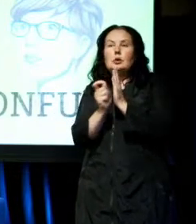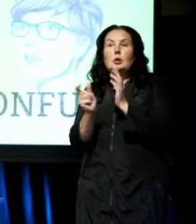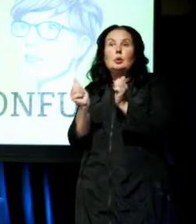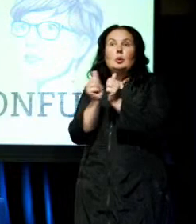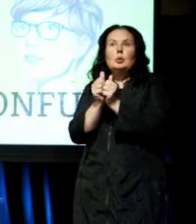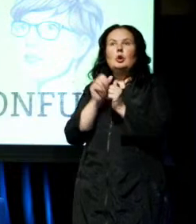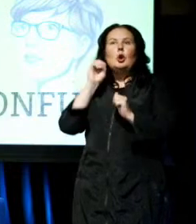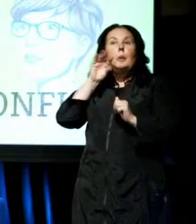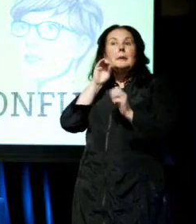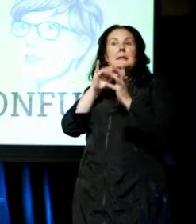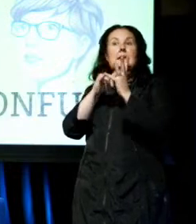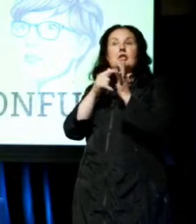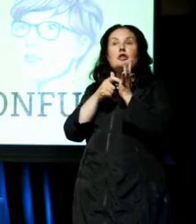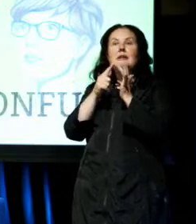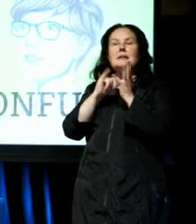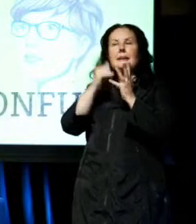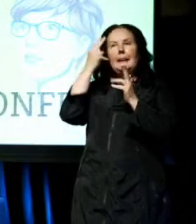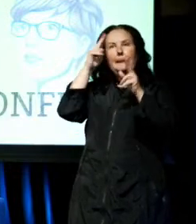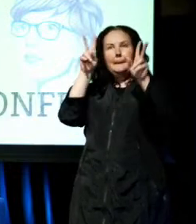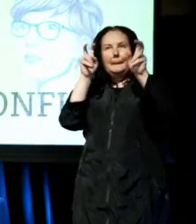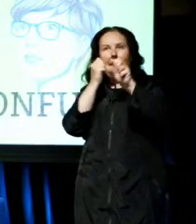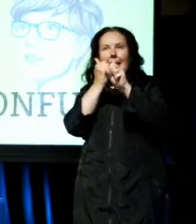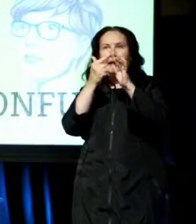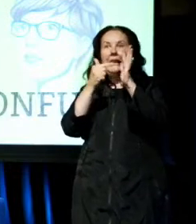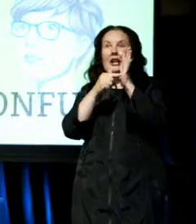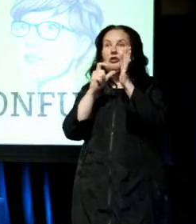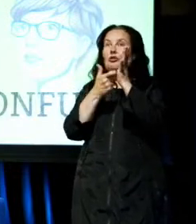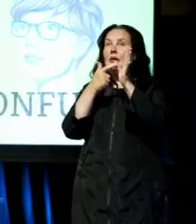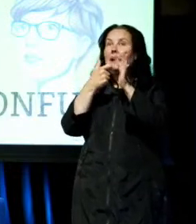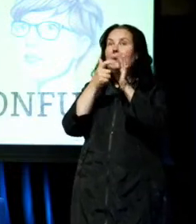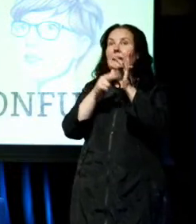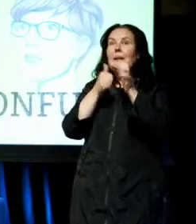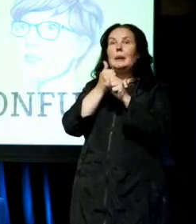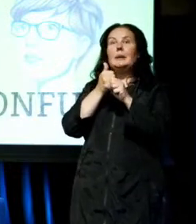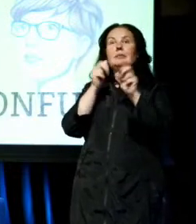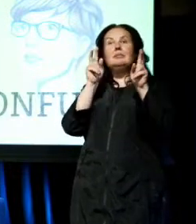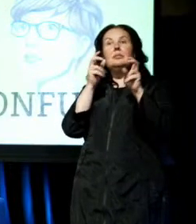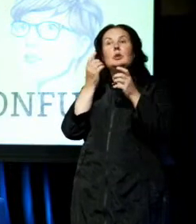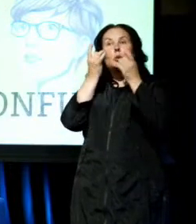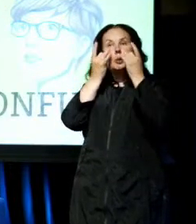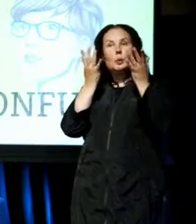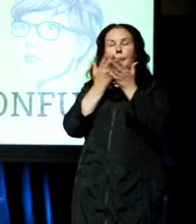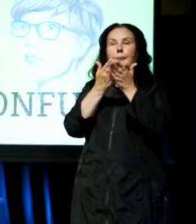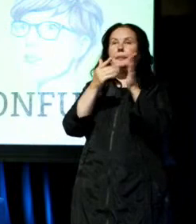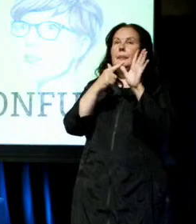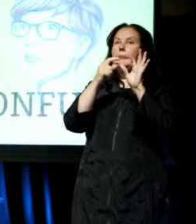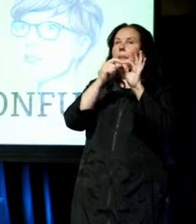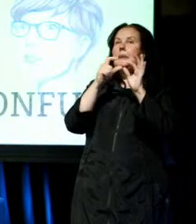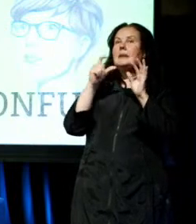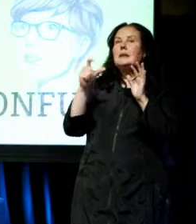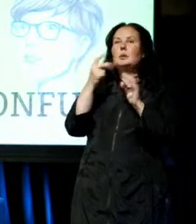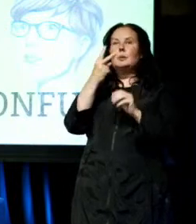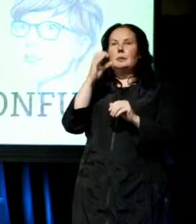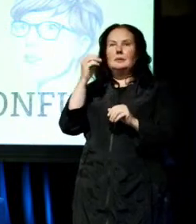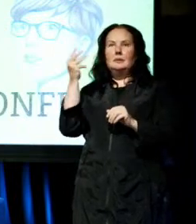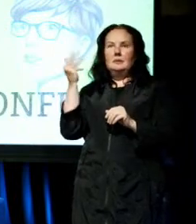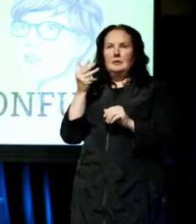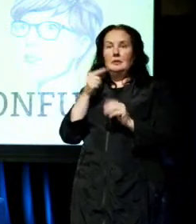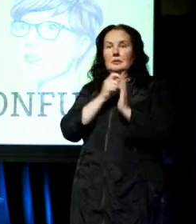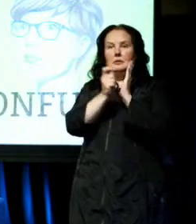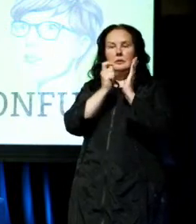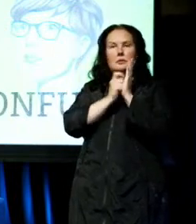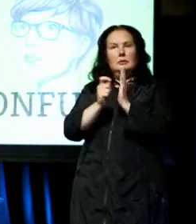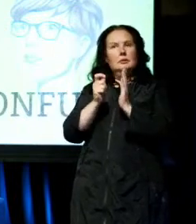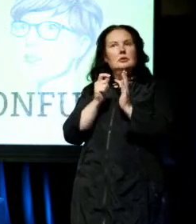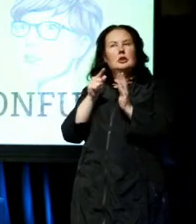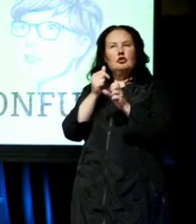series Get Krackin', which aired on ABC in 2019. Jess is the author of the new graphic novel Stars in Their